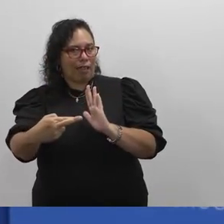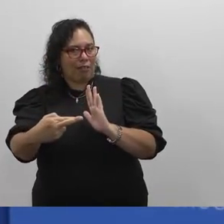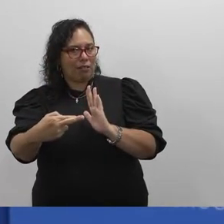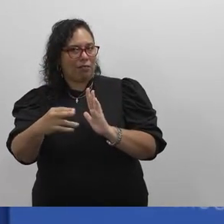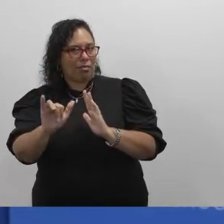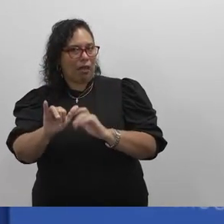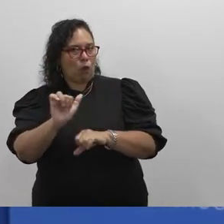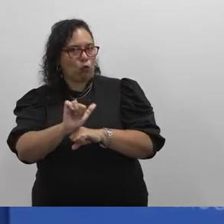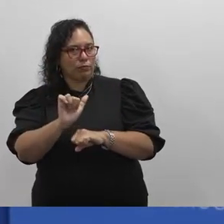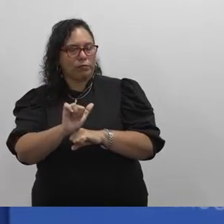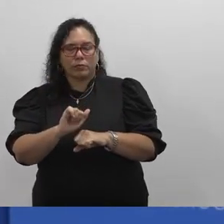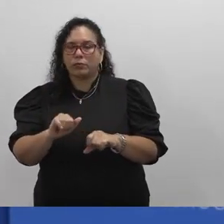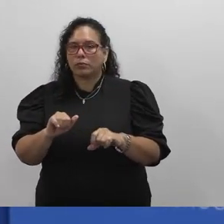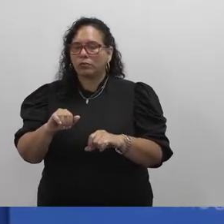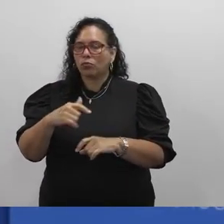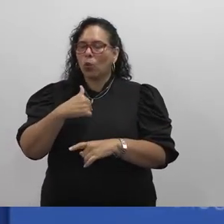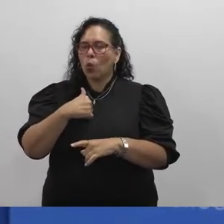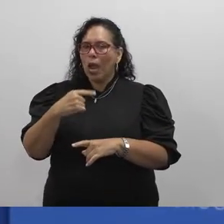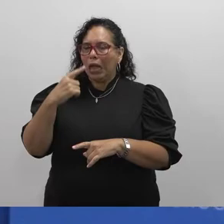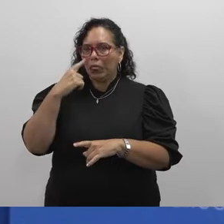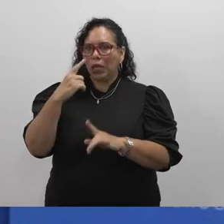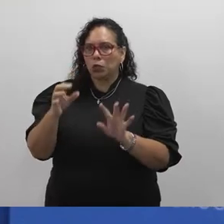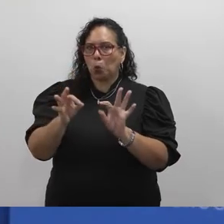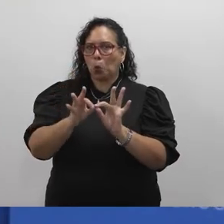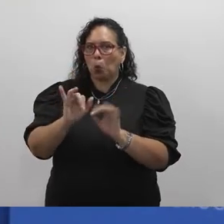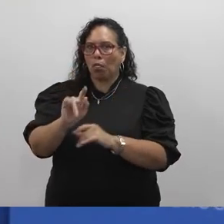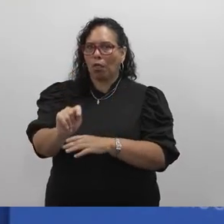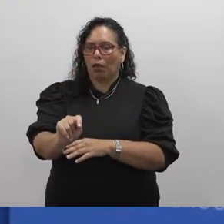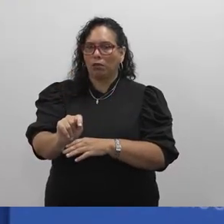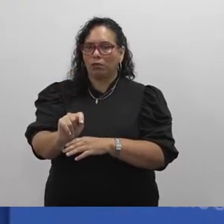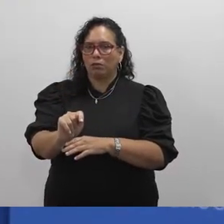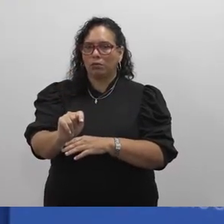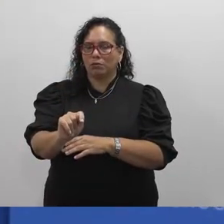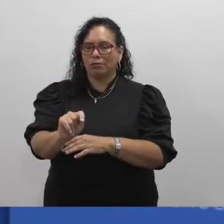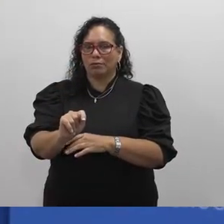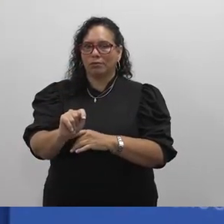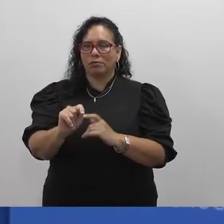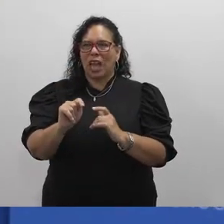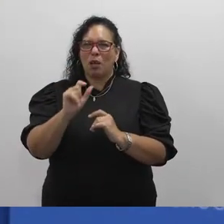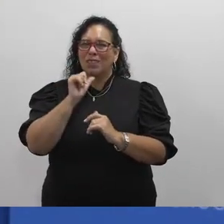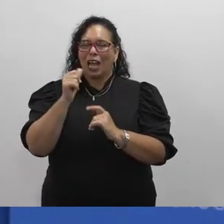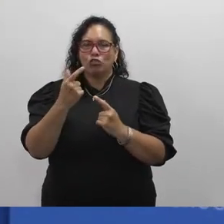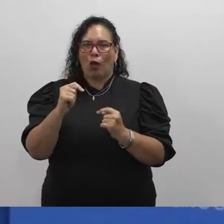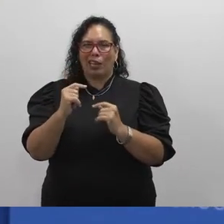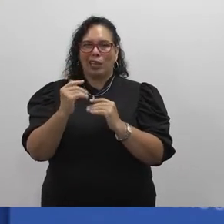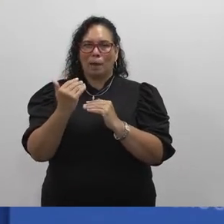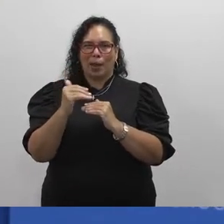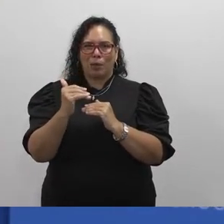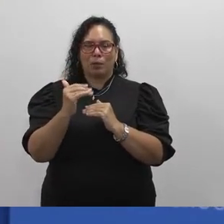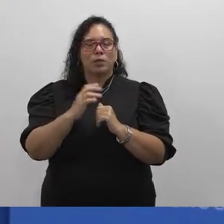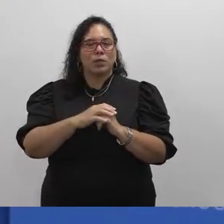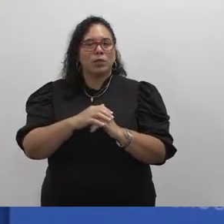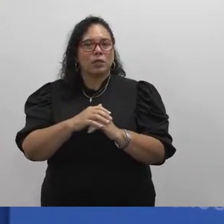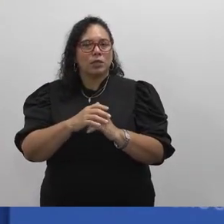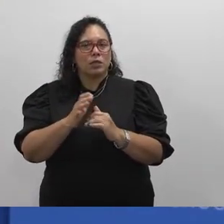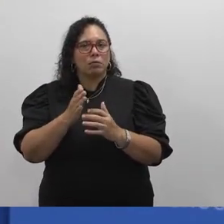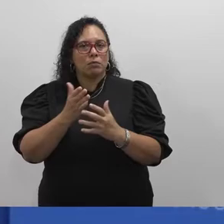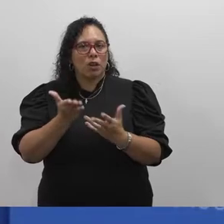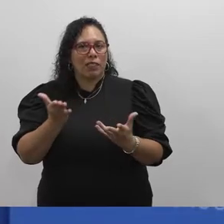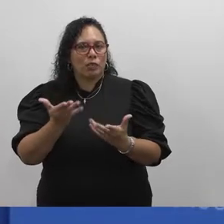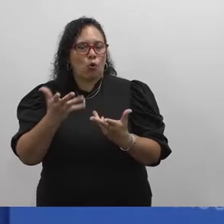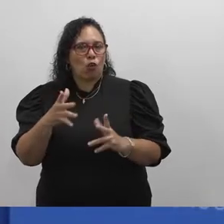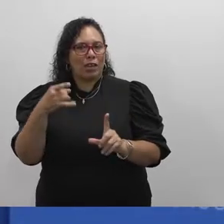I do think it is worthwhile, even if it's only, and I'm not trying to trivialize or minimize, with things that were already targeted